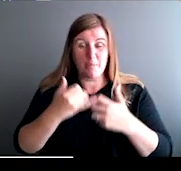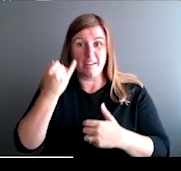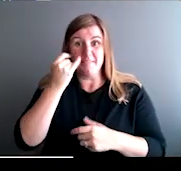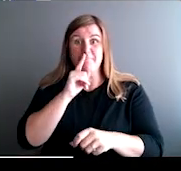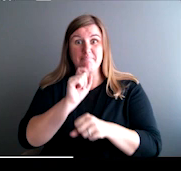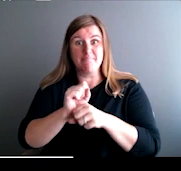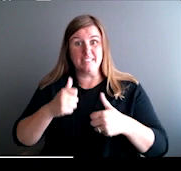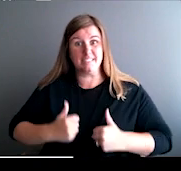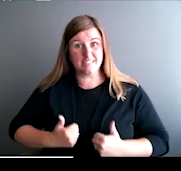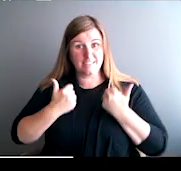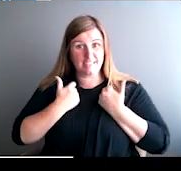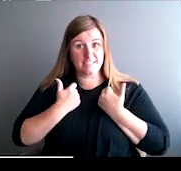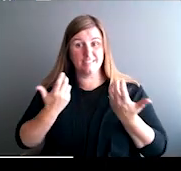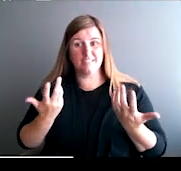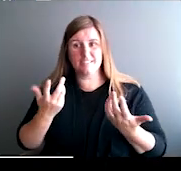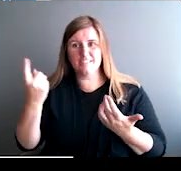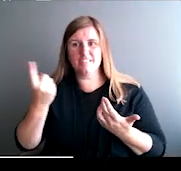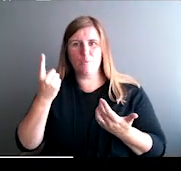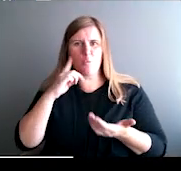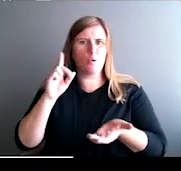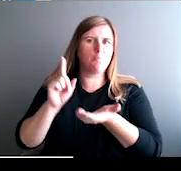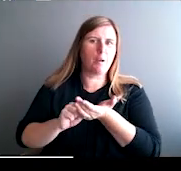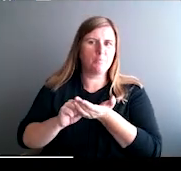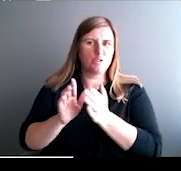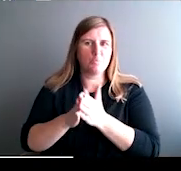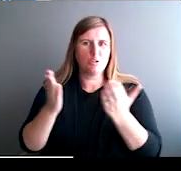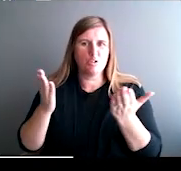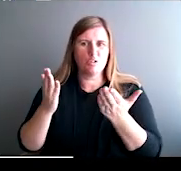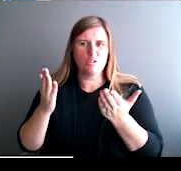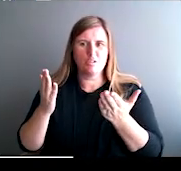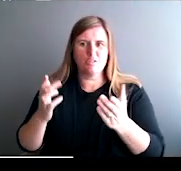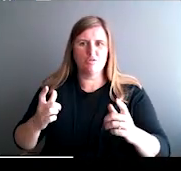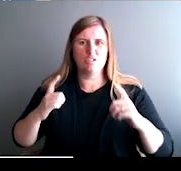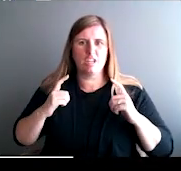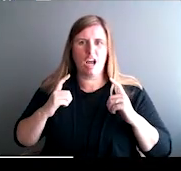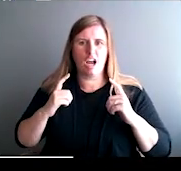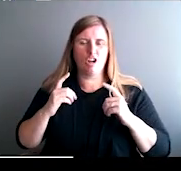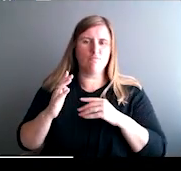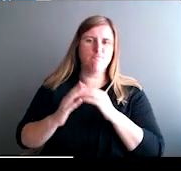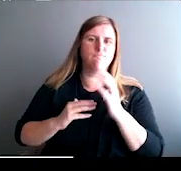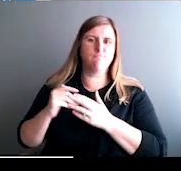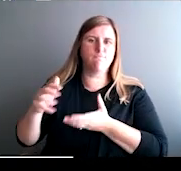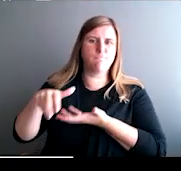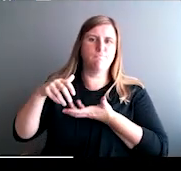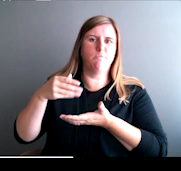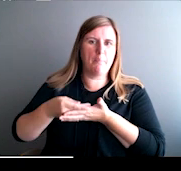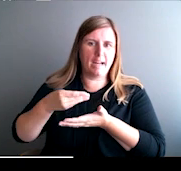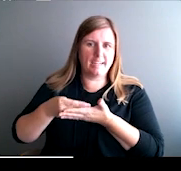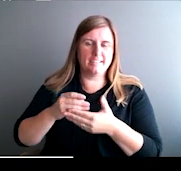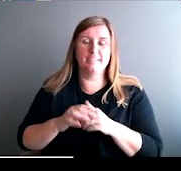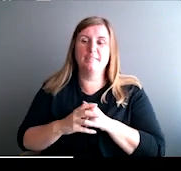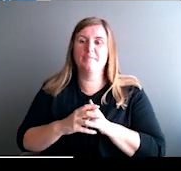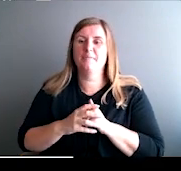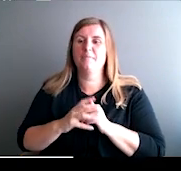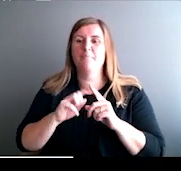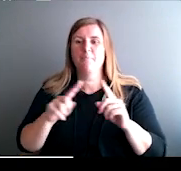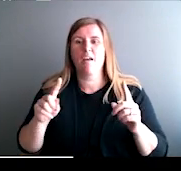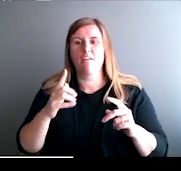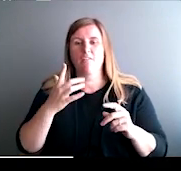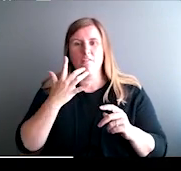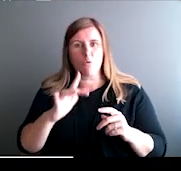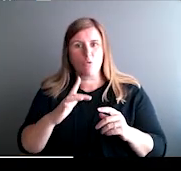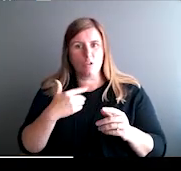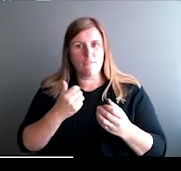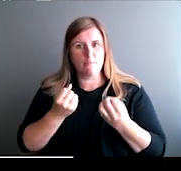exist, somebody would publish a book and they would retire comfortably. But there are, fortunately, some